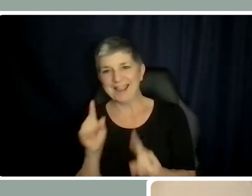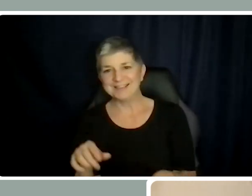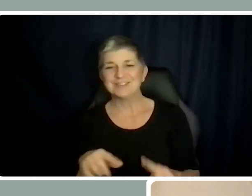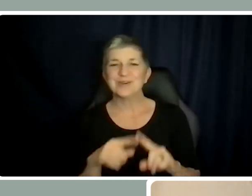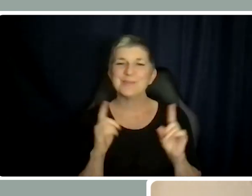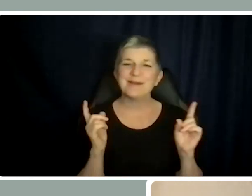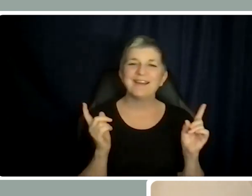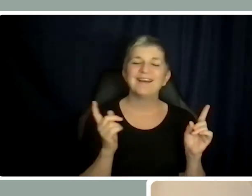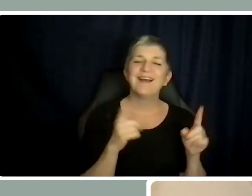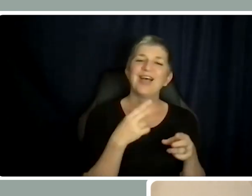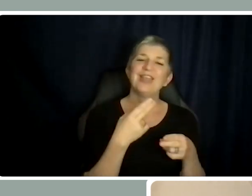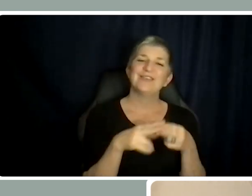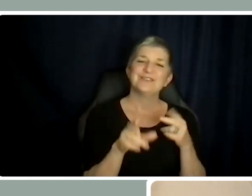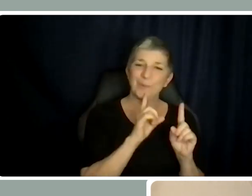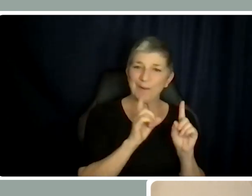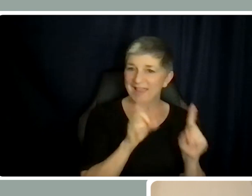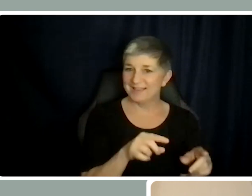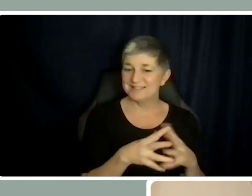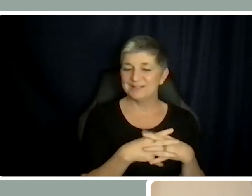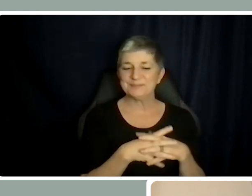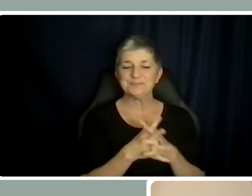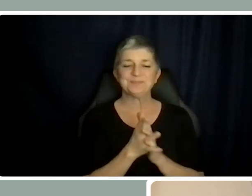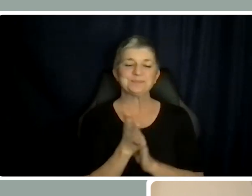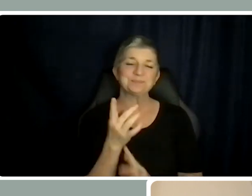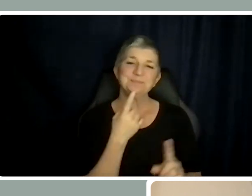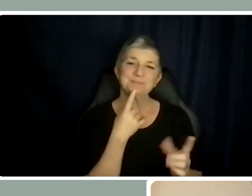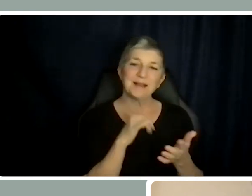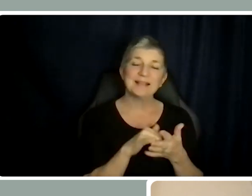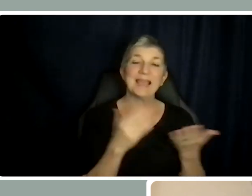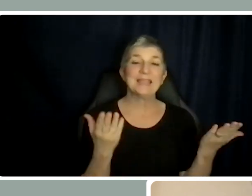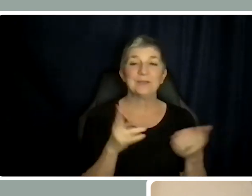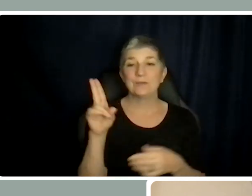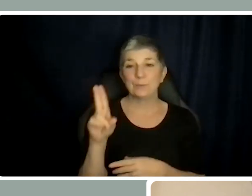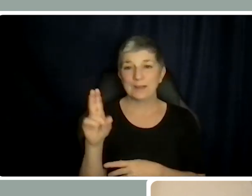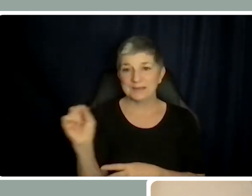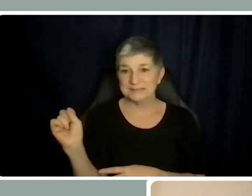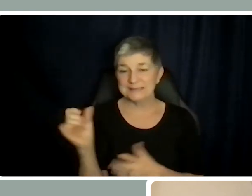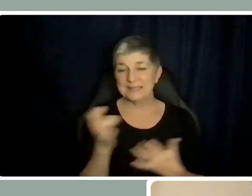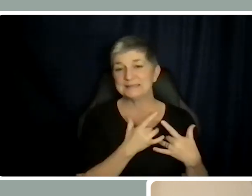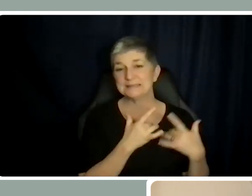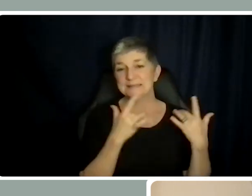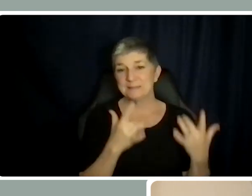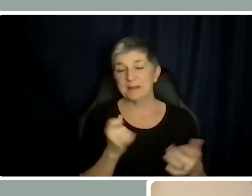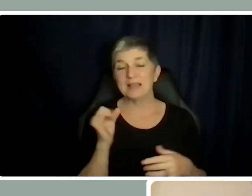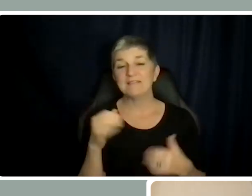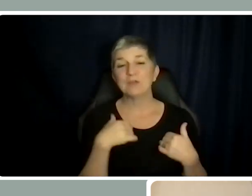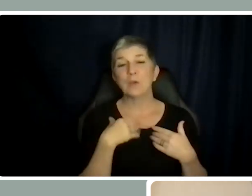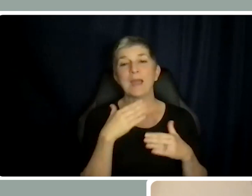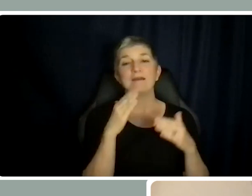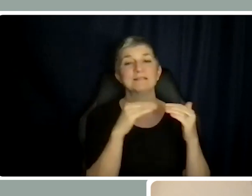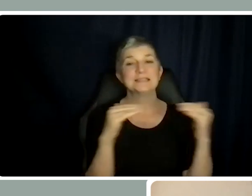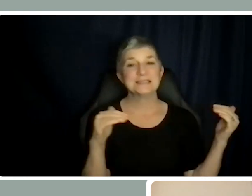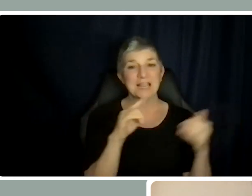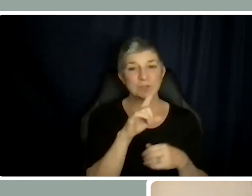But the short answer to that question is that, at least in the United States, typically, if you have a stage